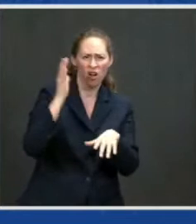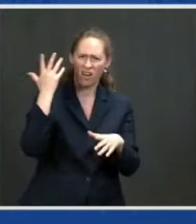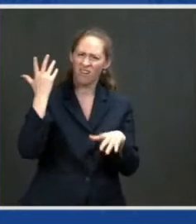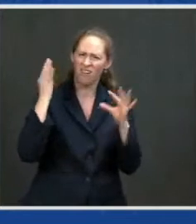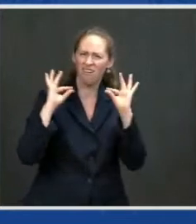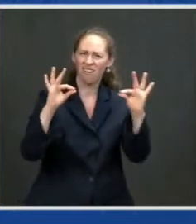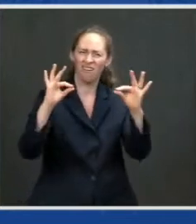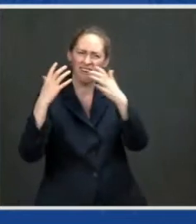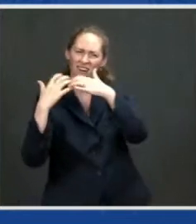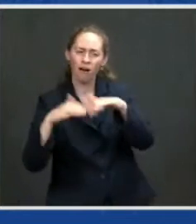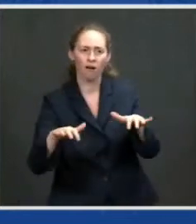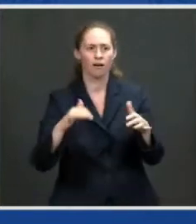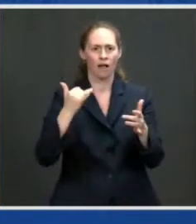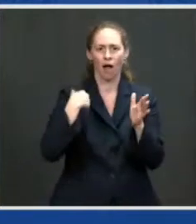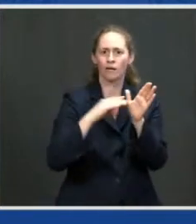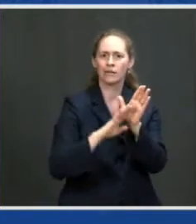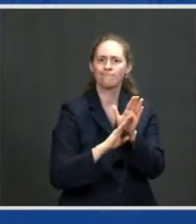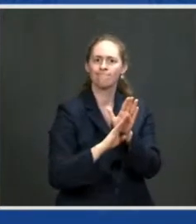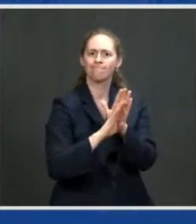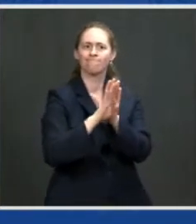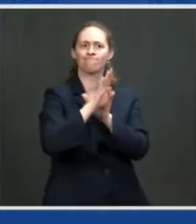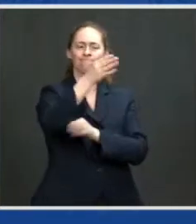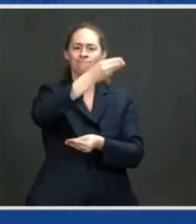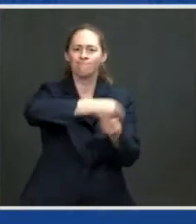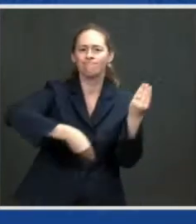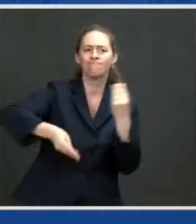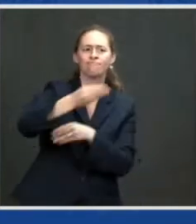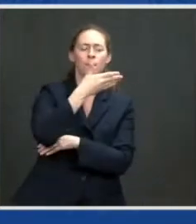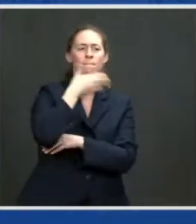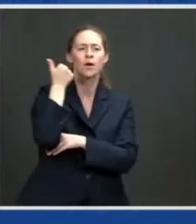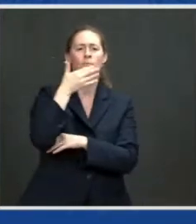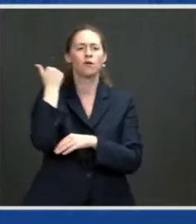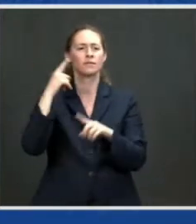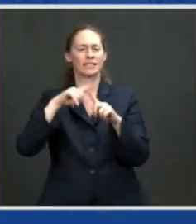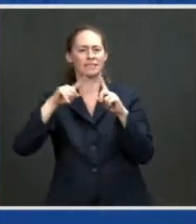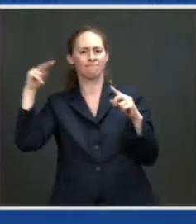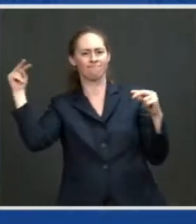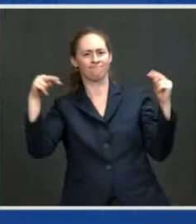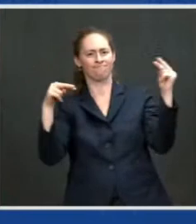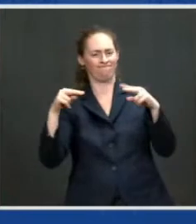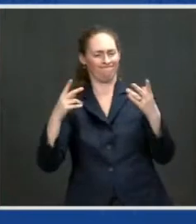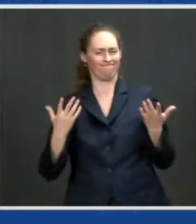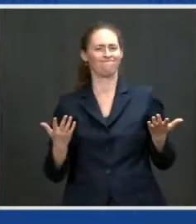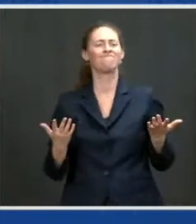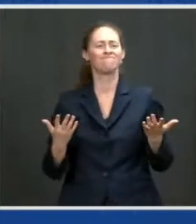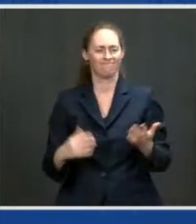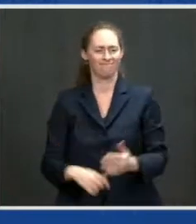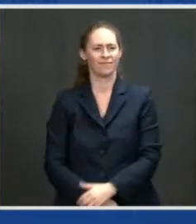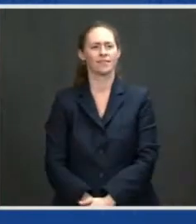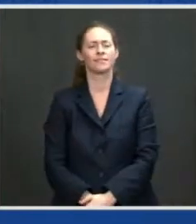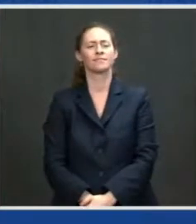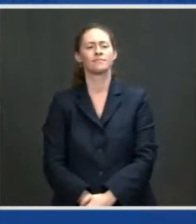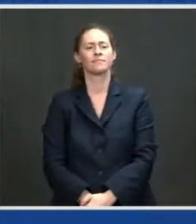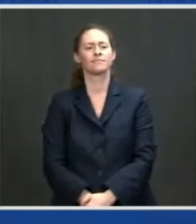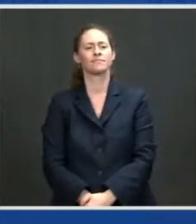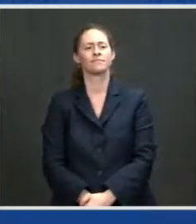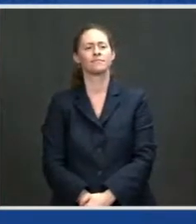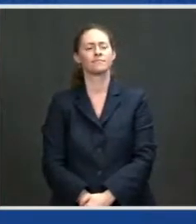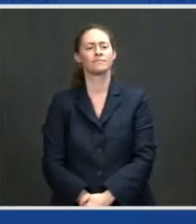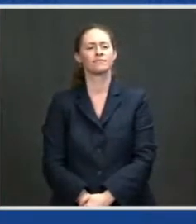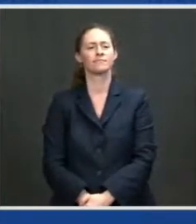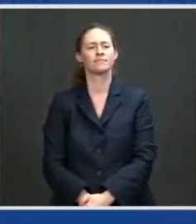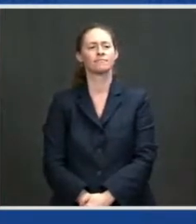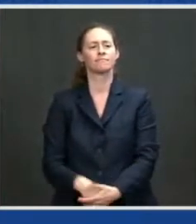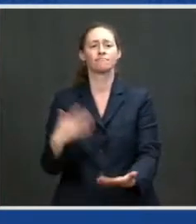record economic growth. We're creating a new paradigm, one that rewards work, the working people of this